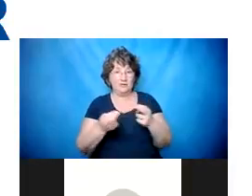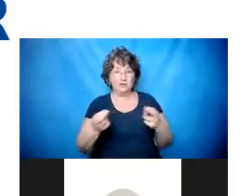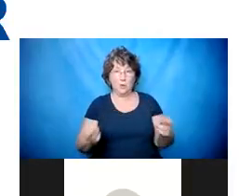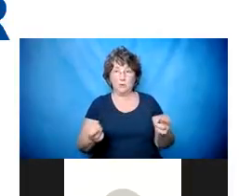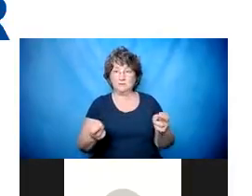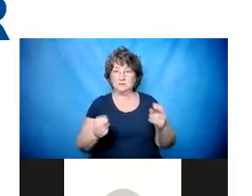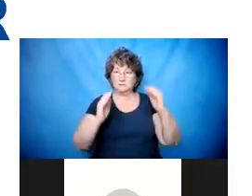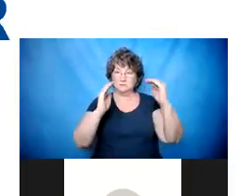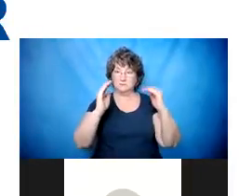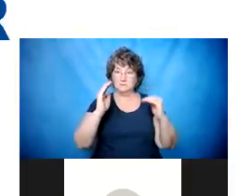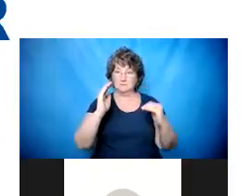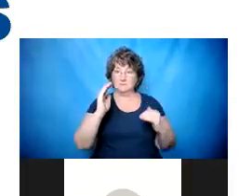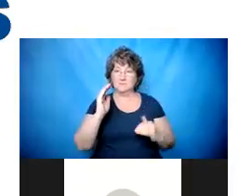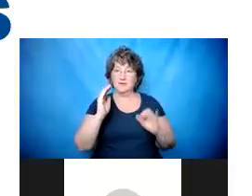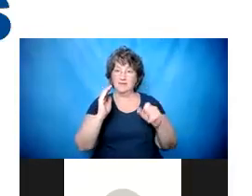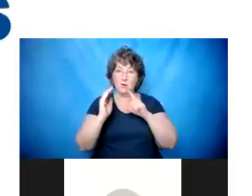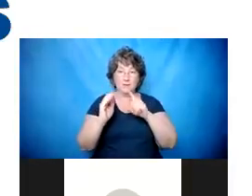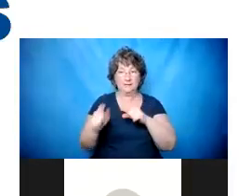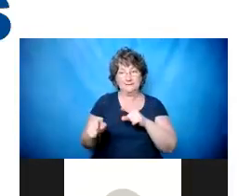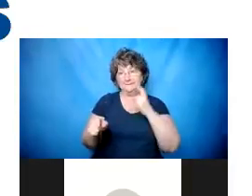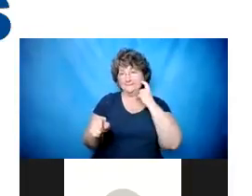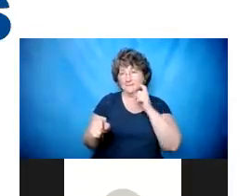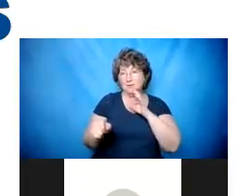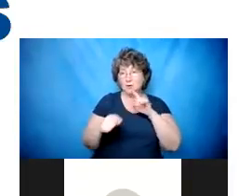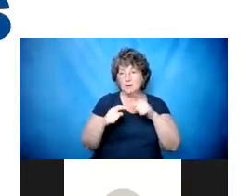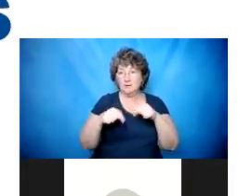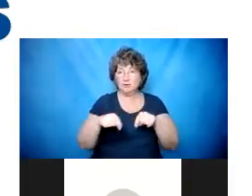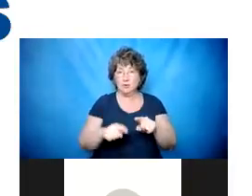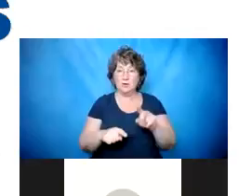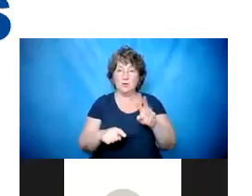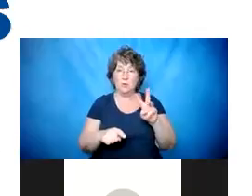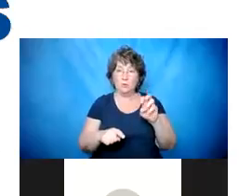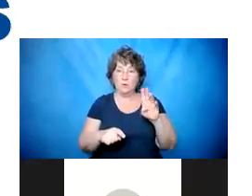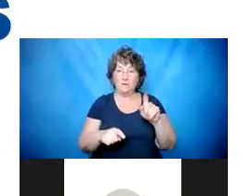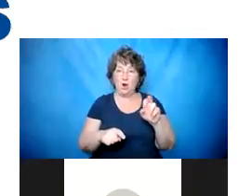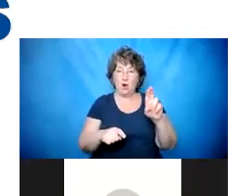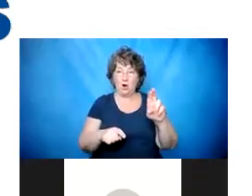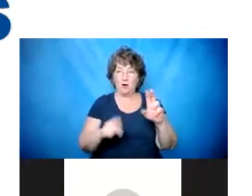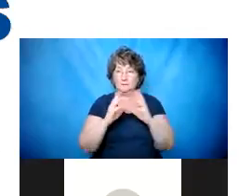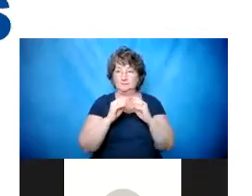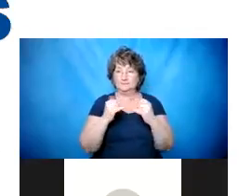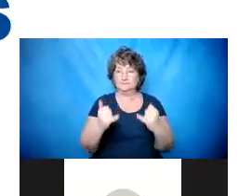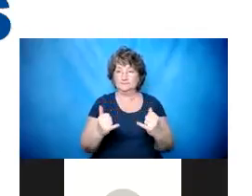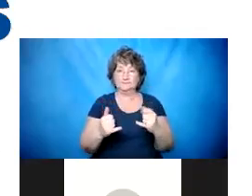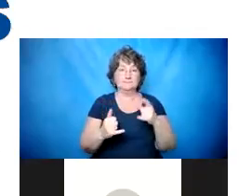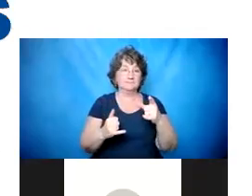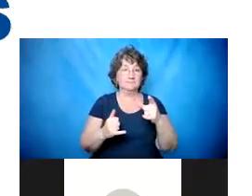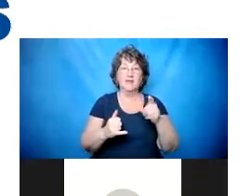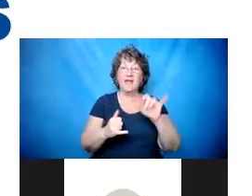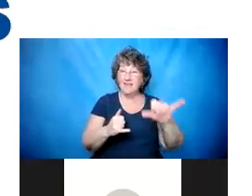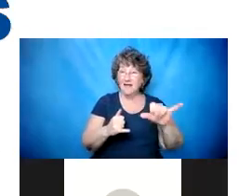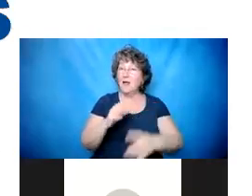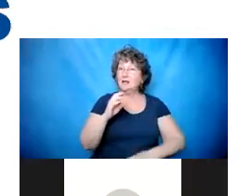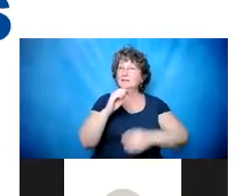referenced specifically in this webinar. Next slide. We also have some additional resources and places where you can find trainings on the topics